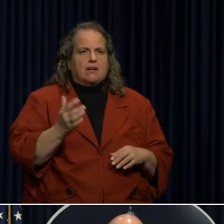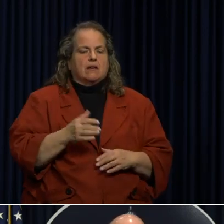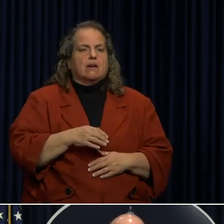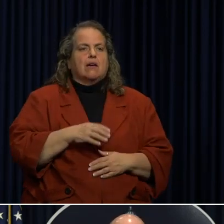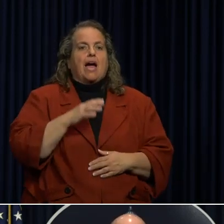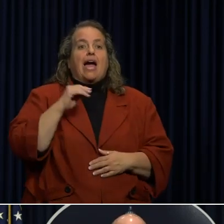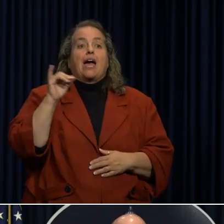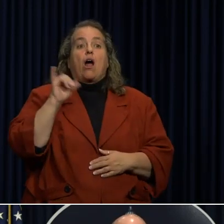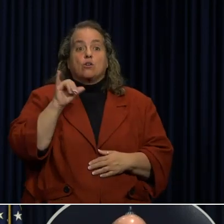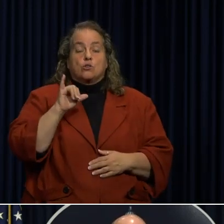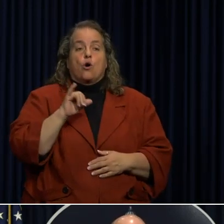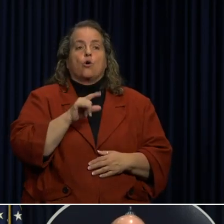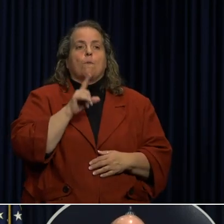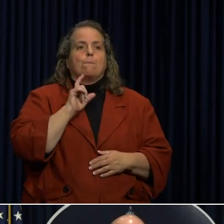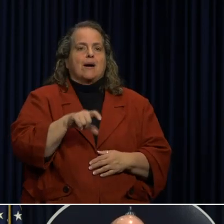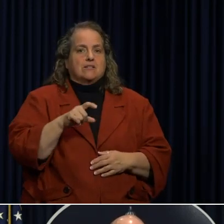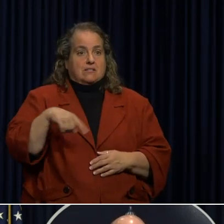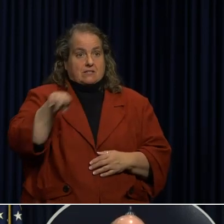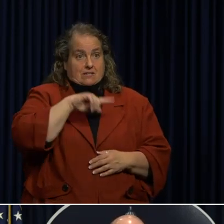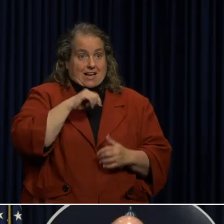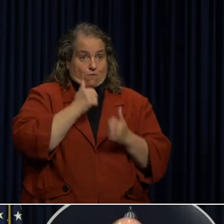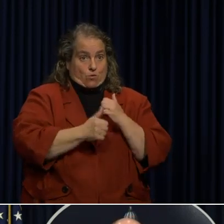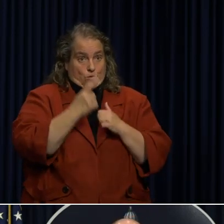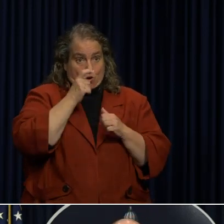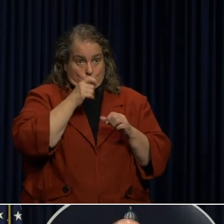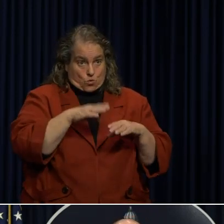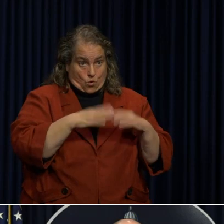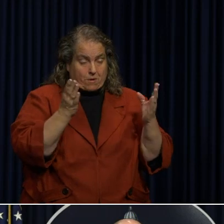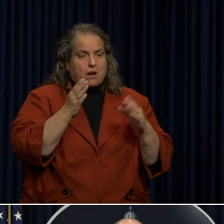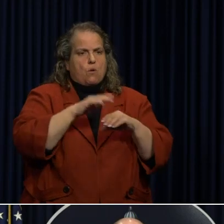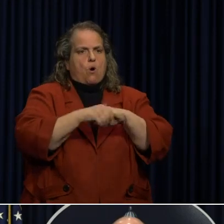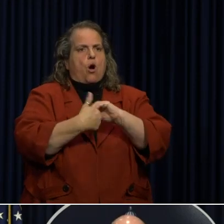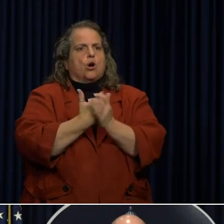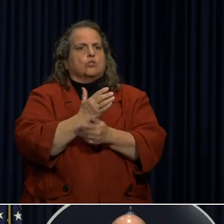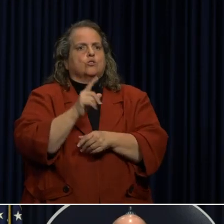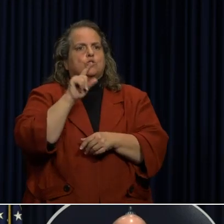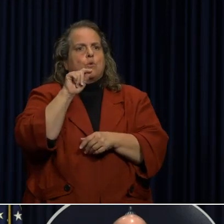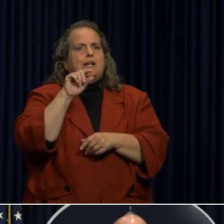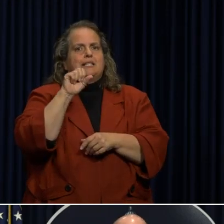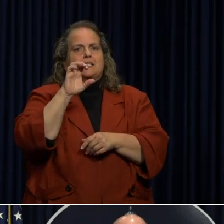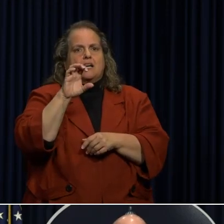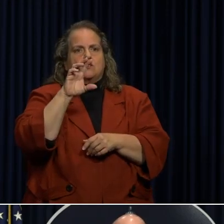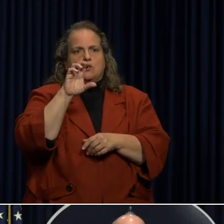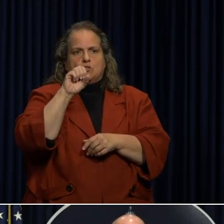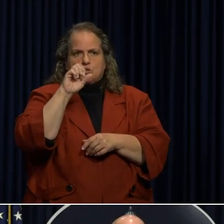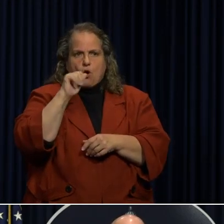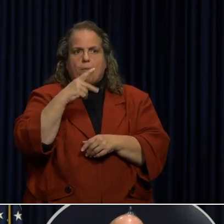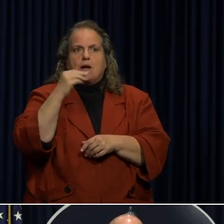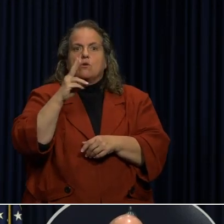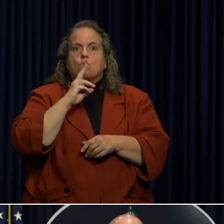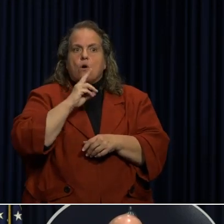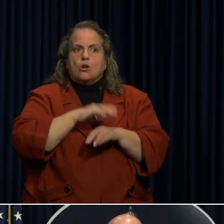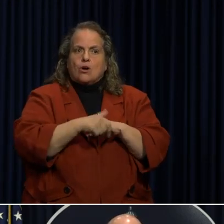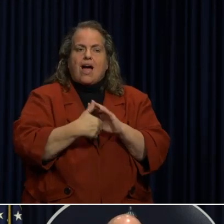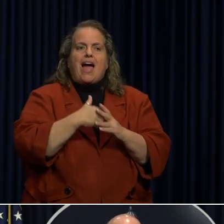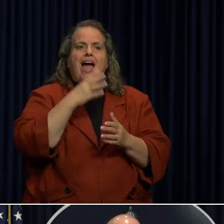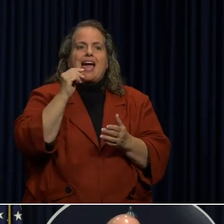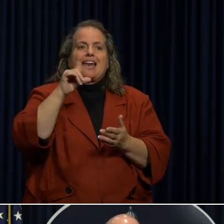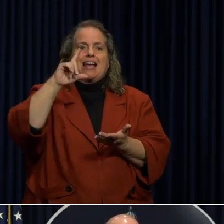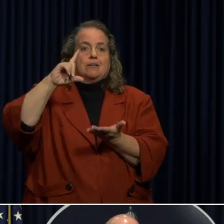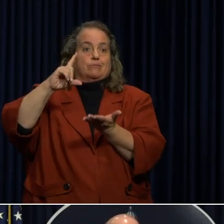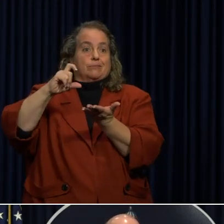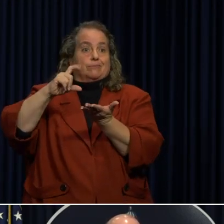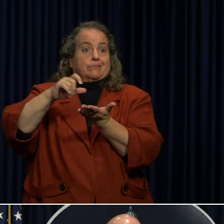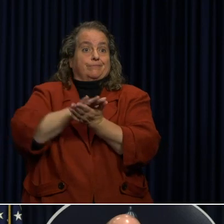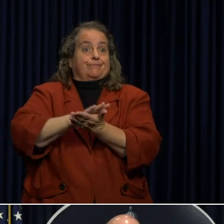hygiene, washing your hands for 20 seconds with soap and water, and using hand sanitizer on a regular basis, and certainly after